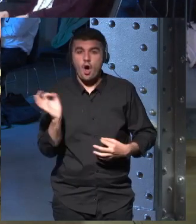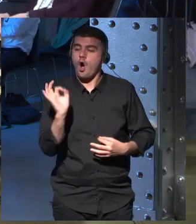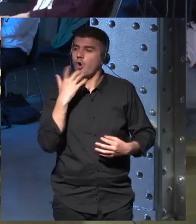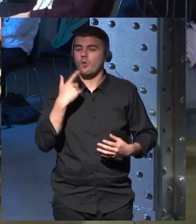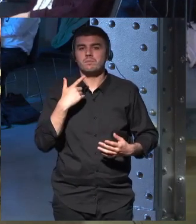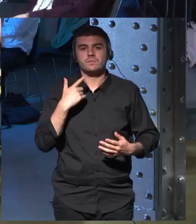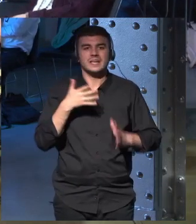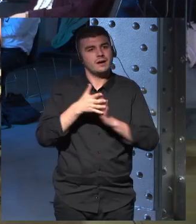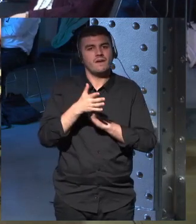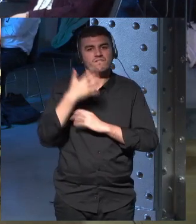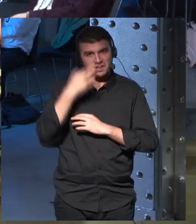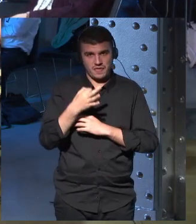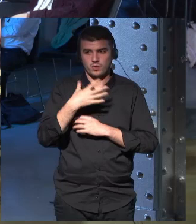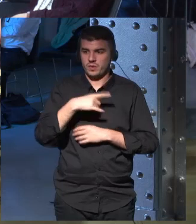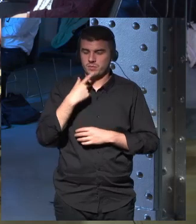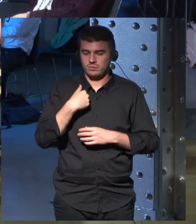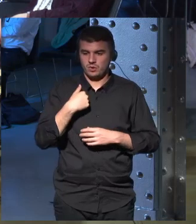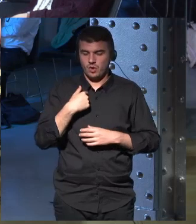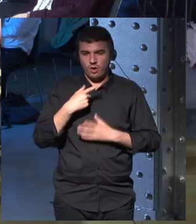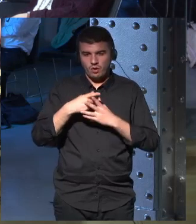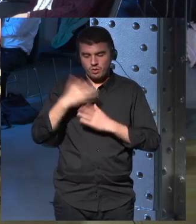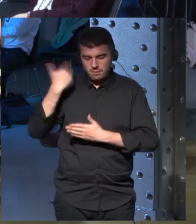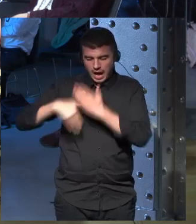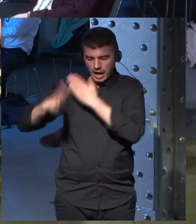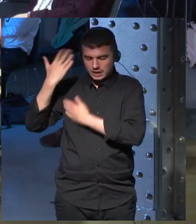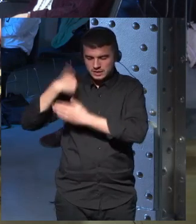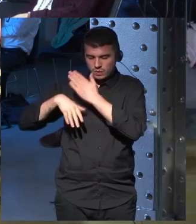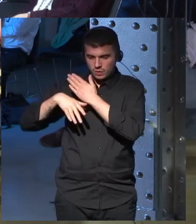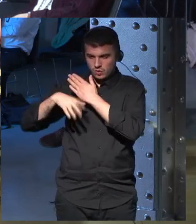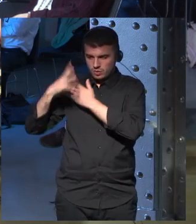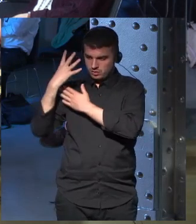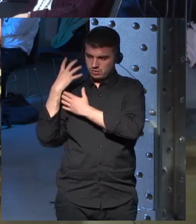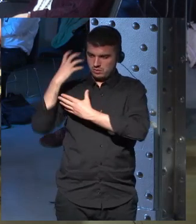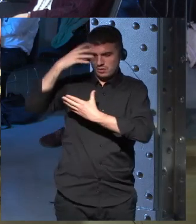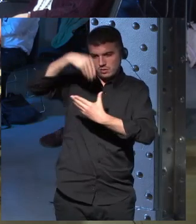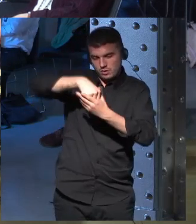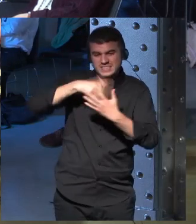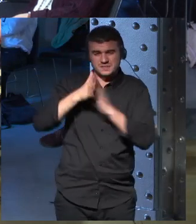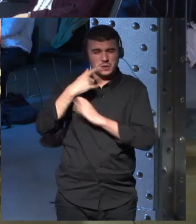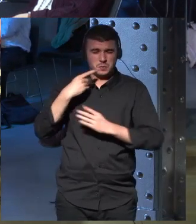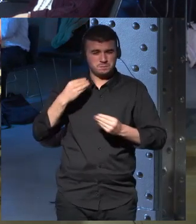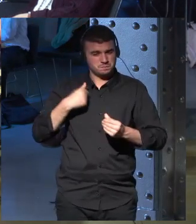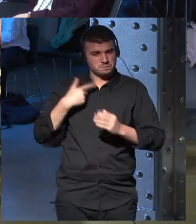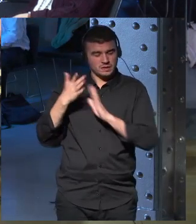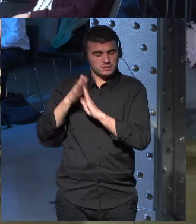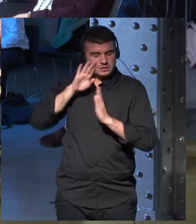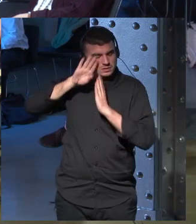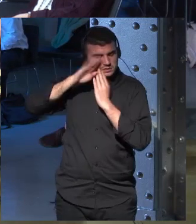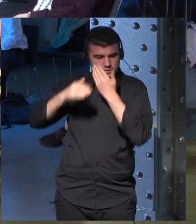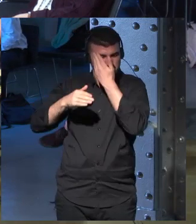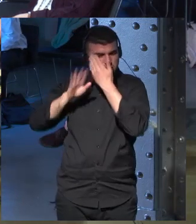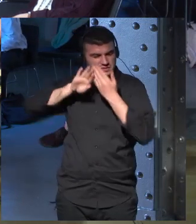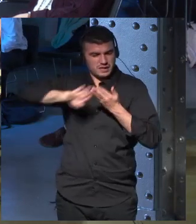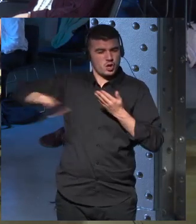their past that they find unpleasant to face? Are there not cases where people quite